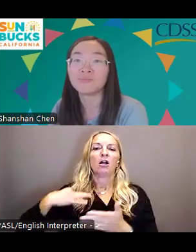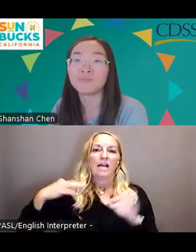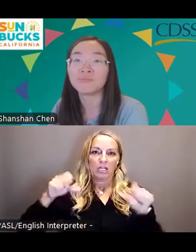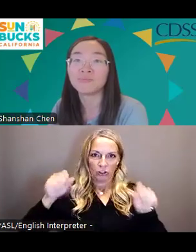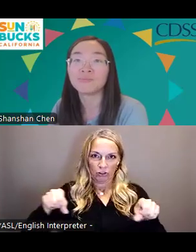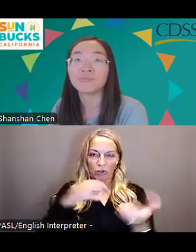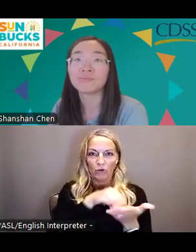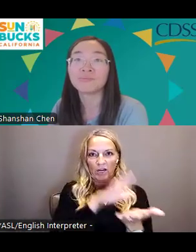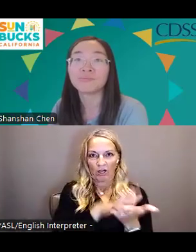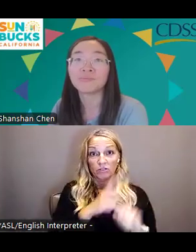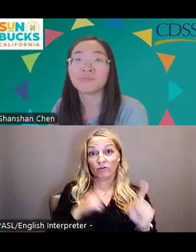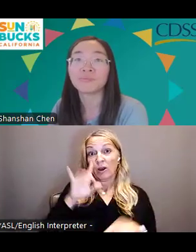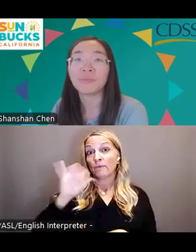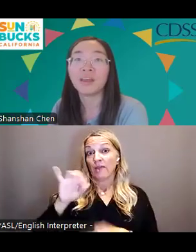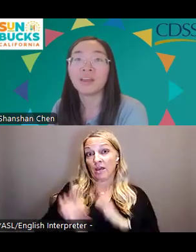period.